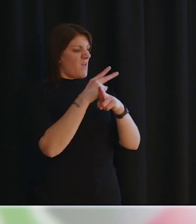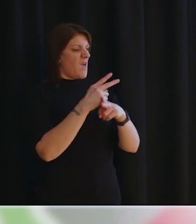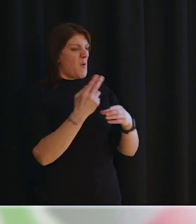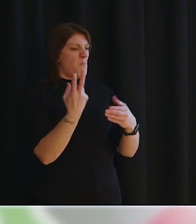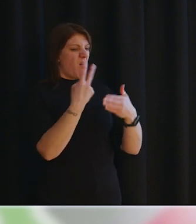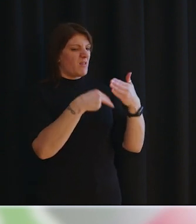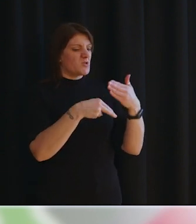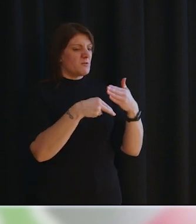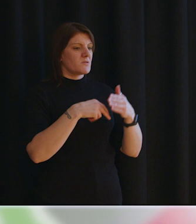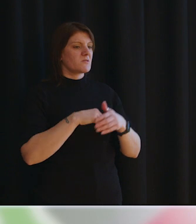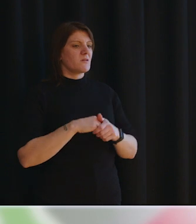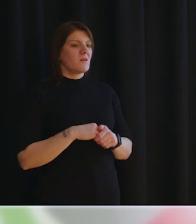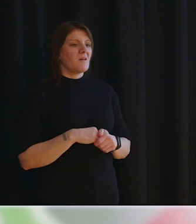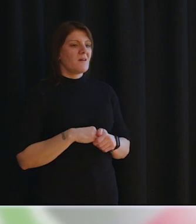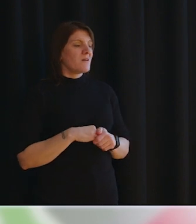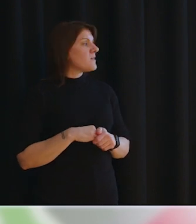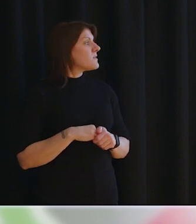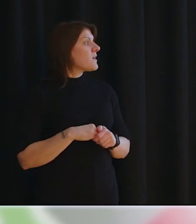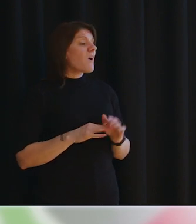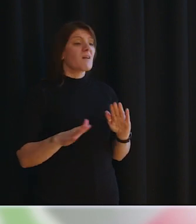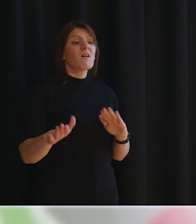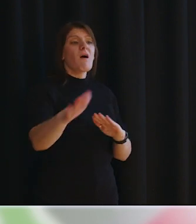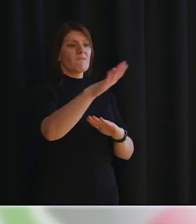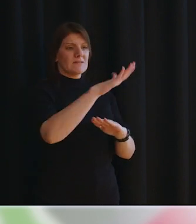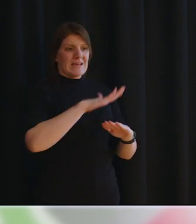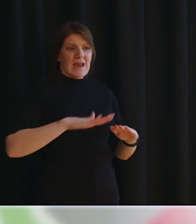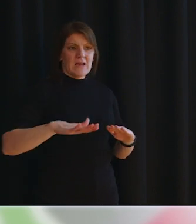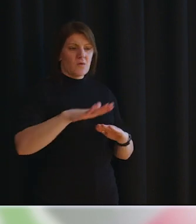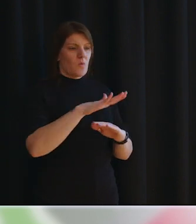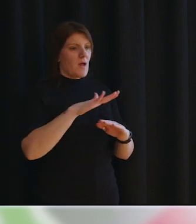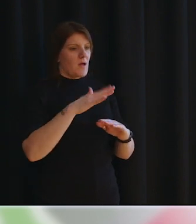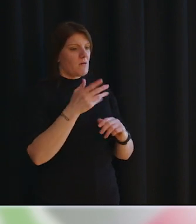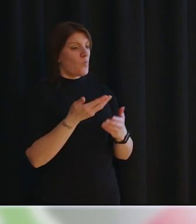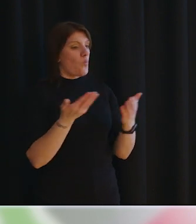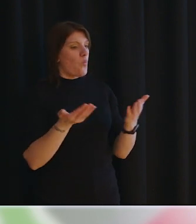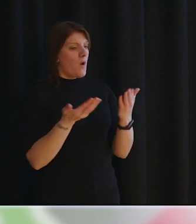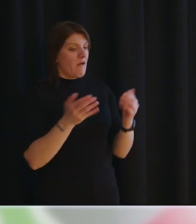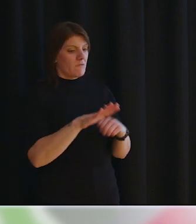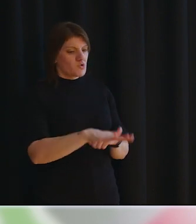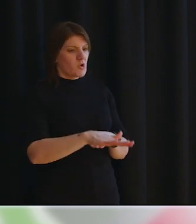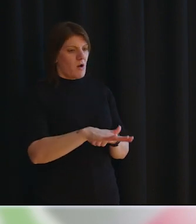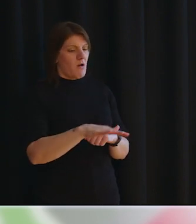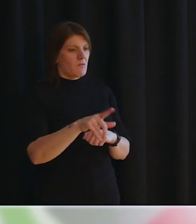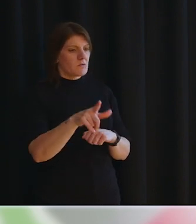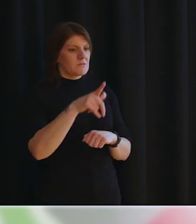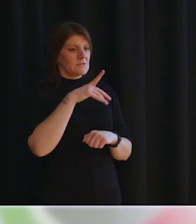youth offending teams. It essentially covers anywhere that a child may be at any time receiving some